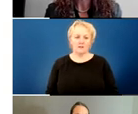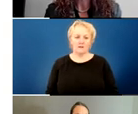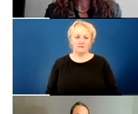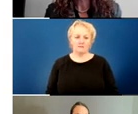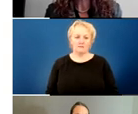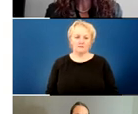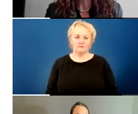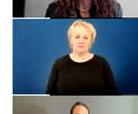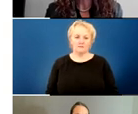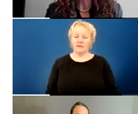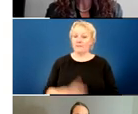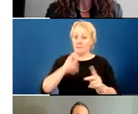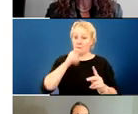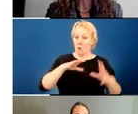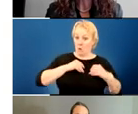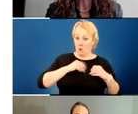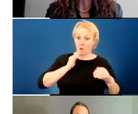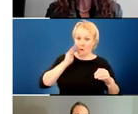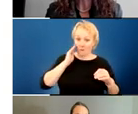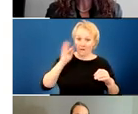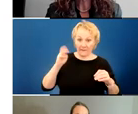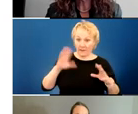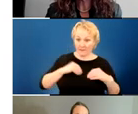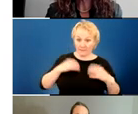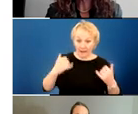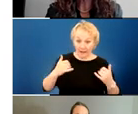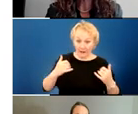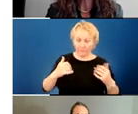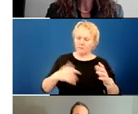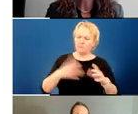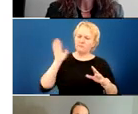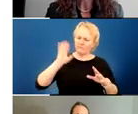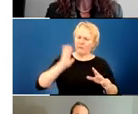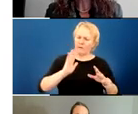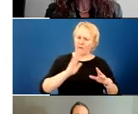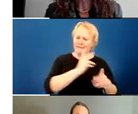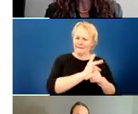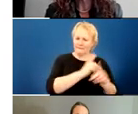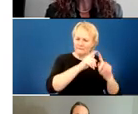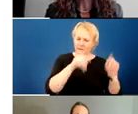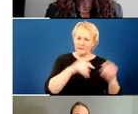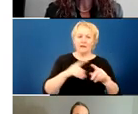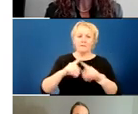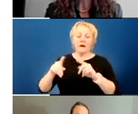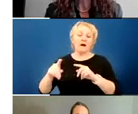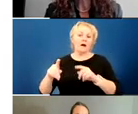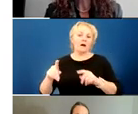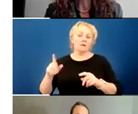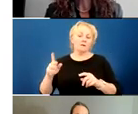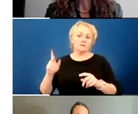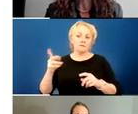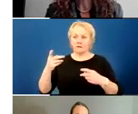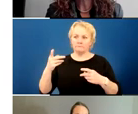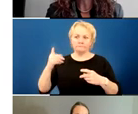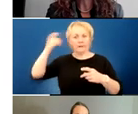And then for homeowners, FEMA will now accept, in addition to the previous documents, a public official's letter, receipts